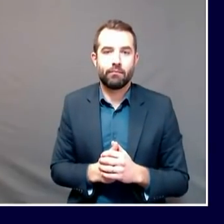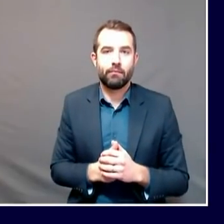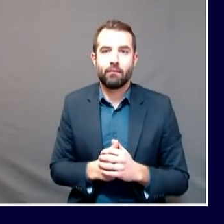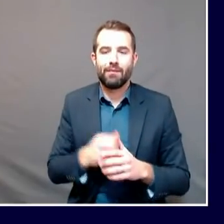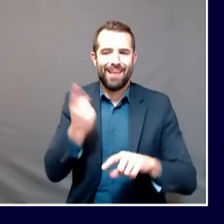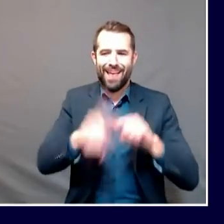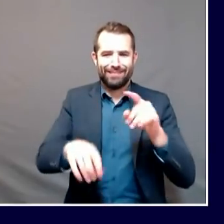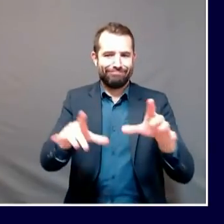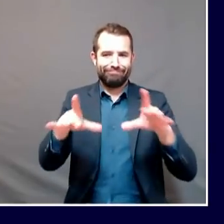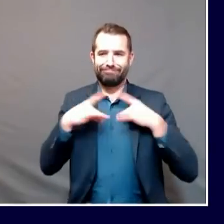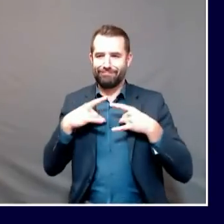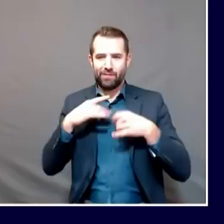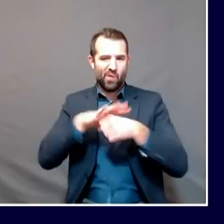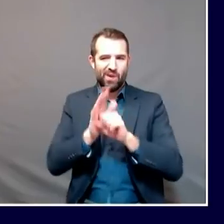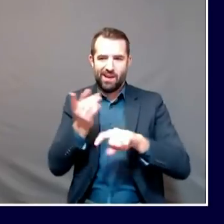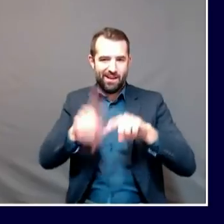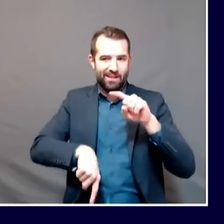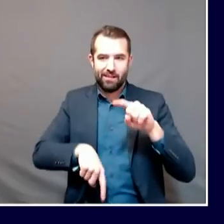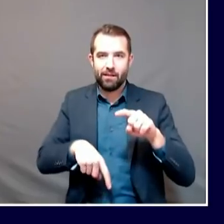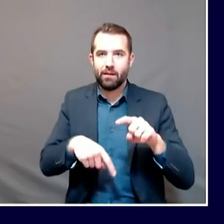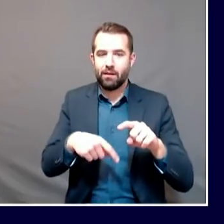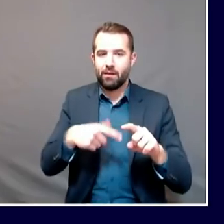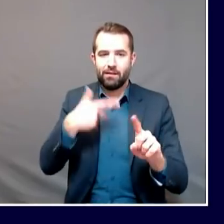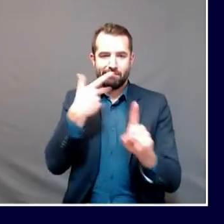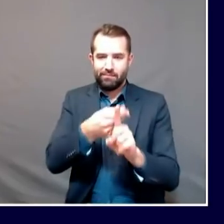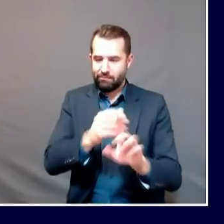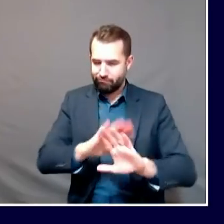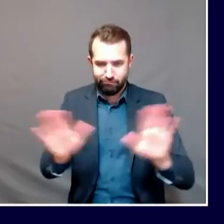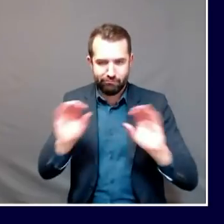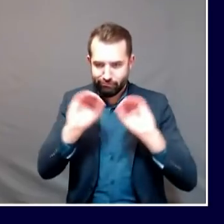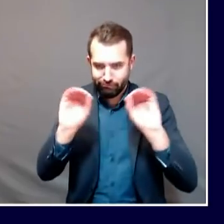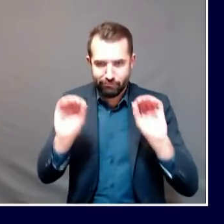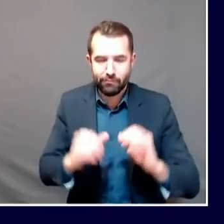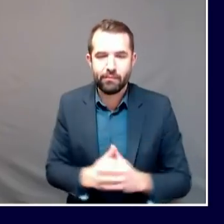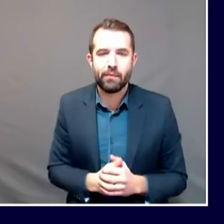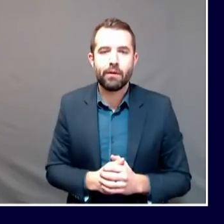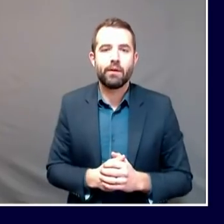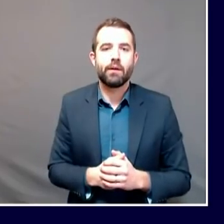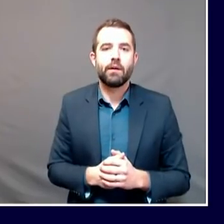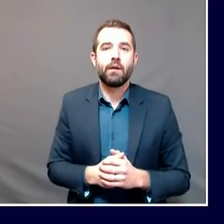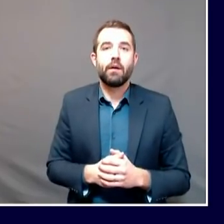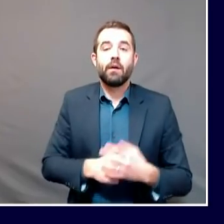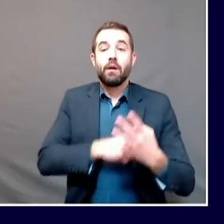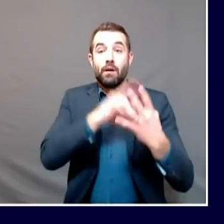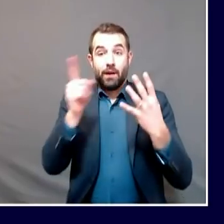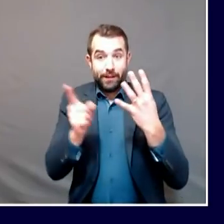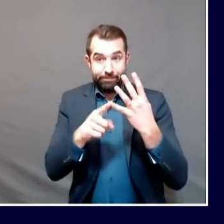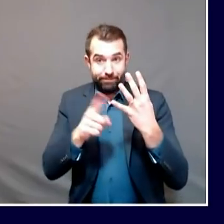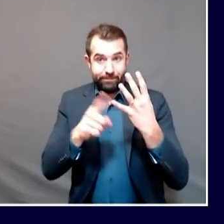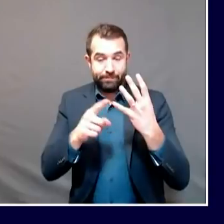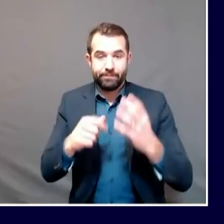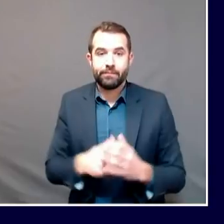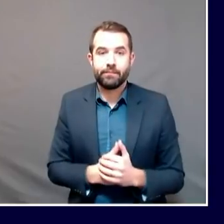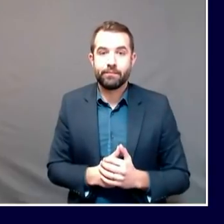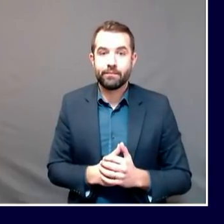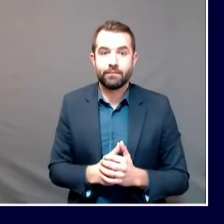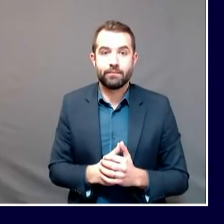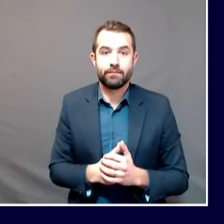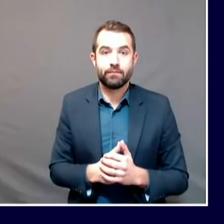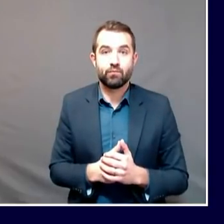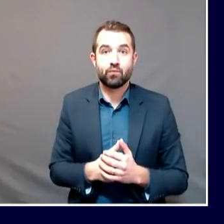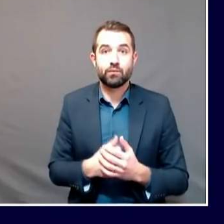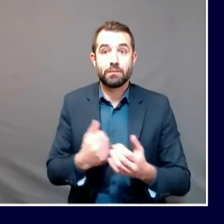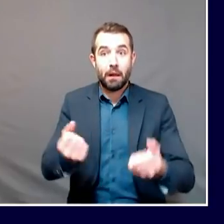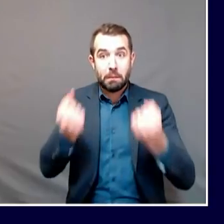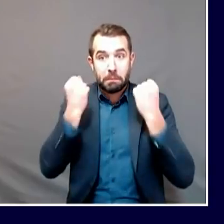A question that I know is on everyone's mind is the long-term safety of these vaccines. I've talked a little bit